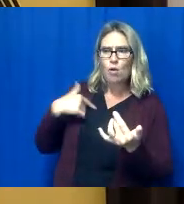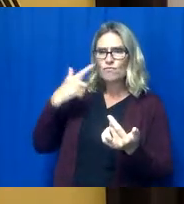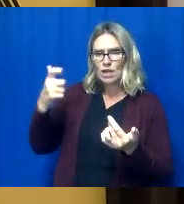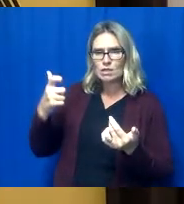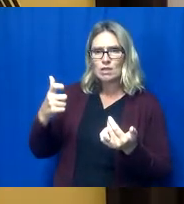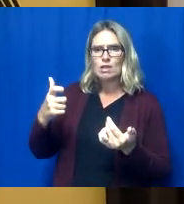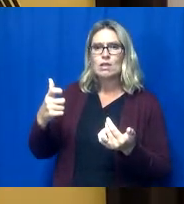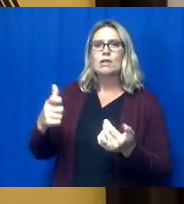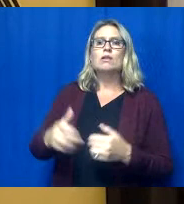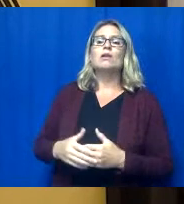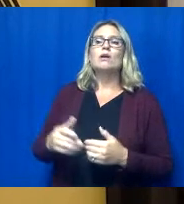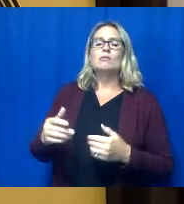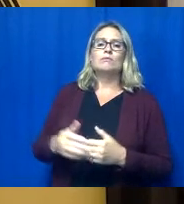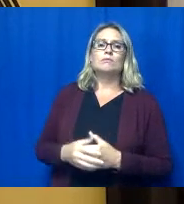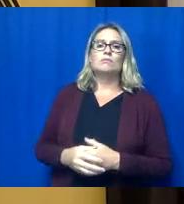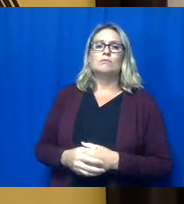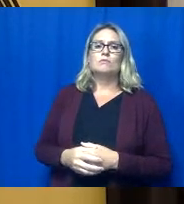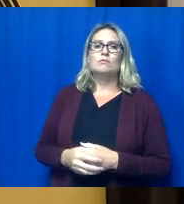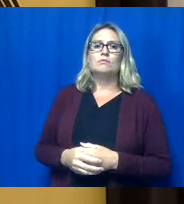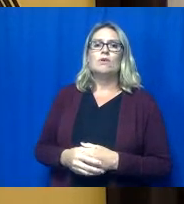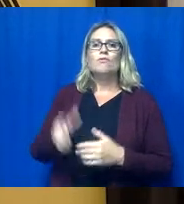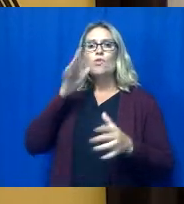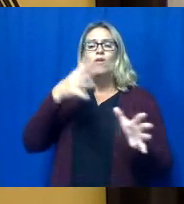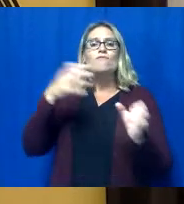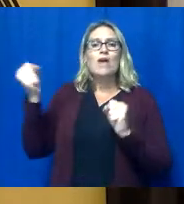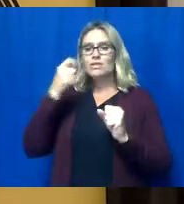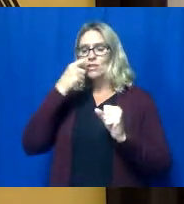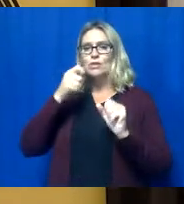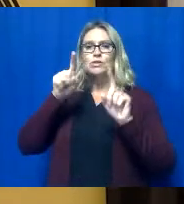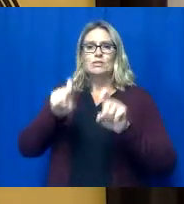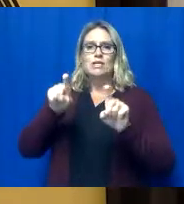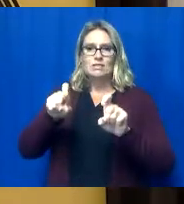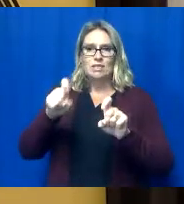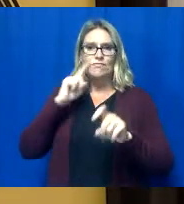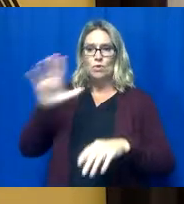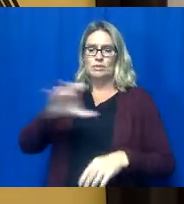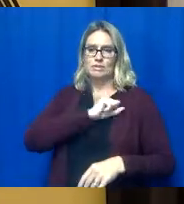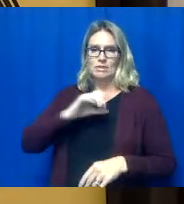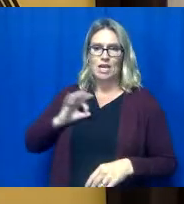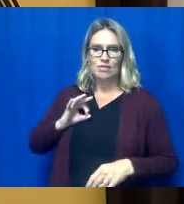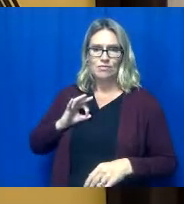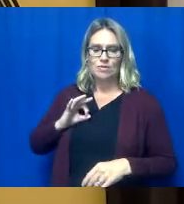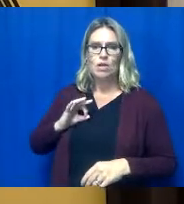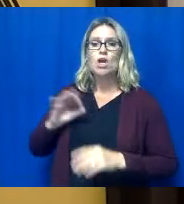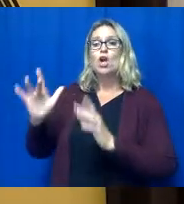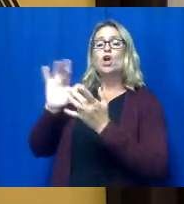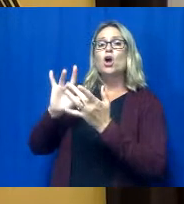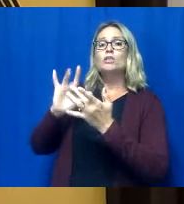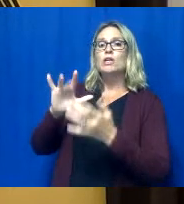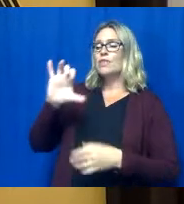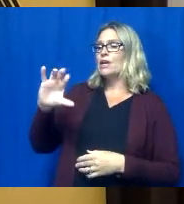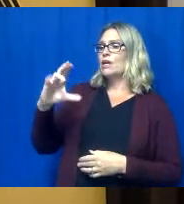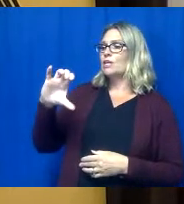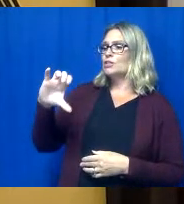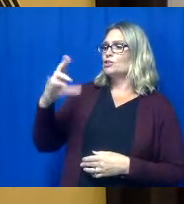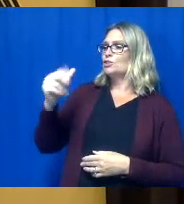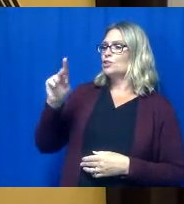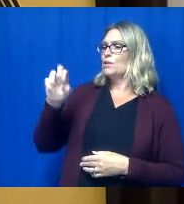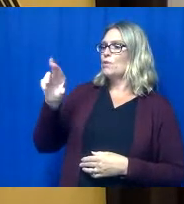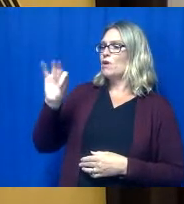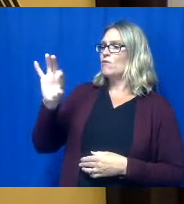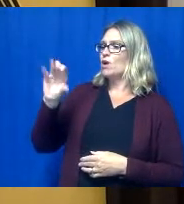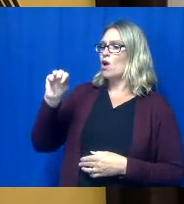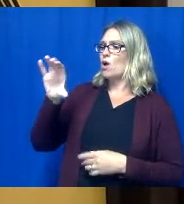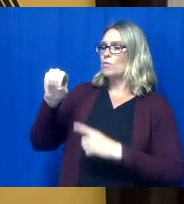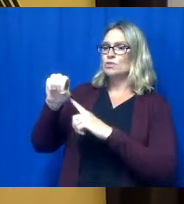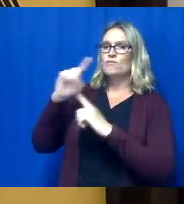quick testing for their employees by contacting the Chamber of Commerce of the region. that all